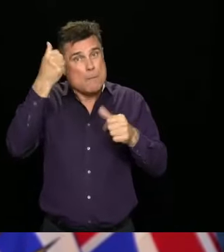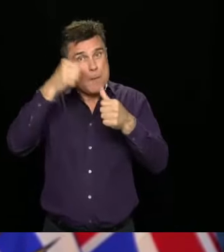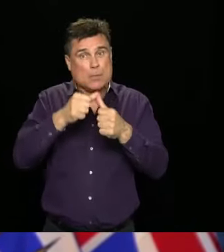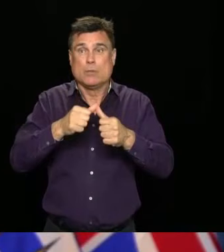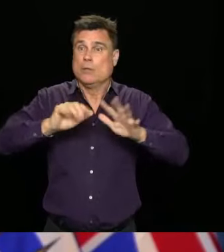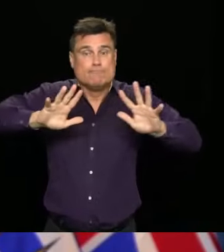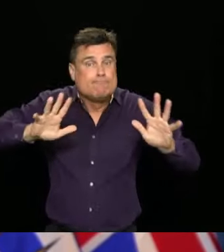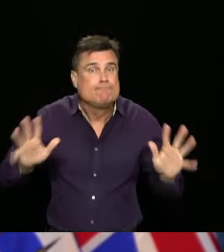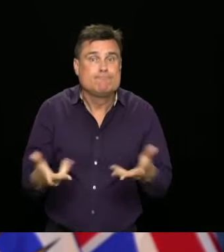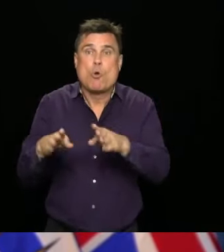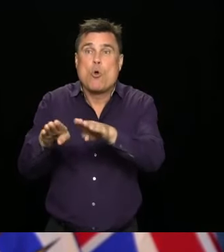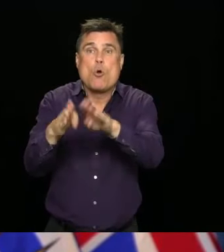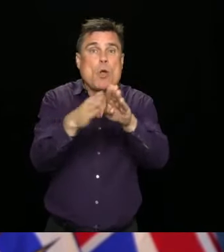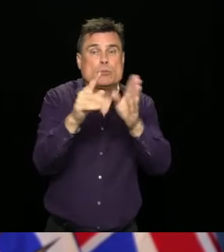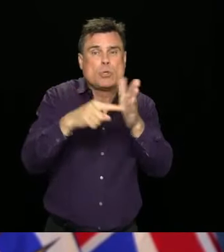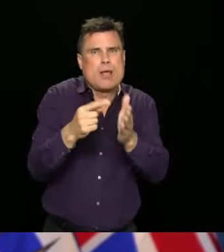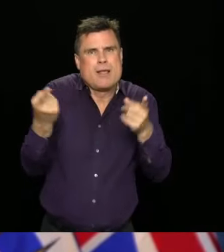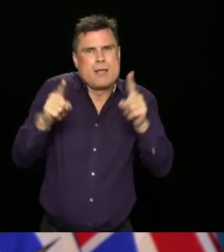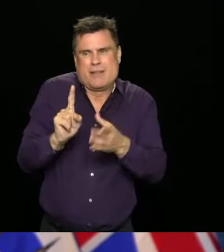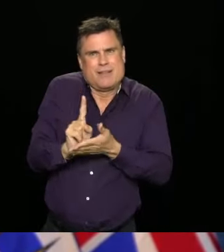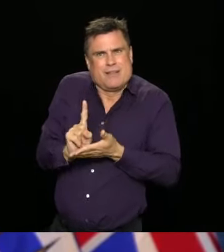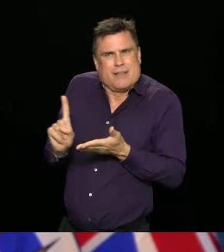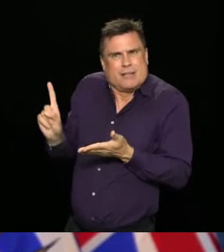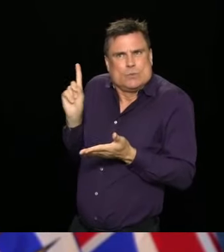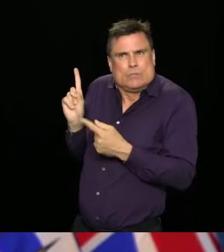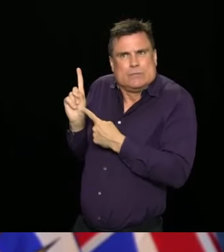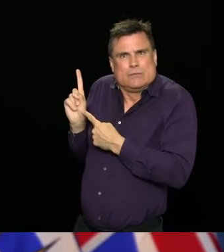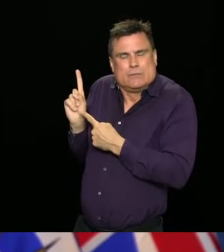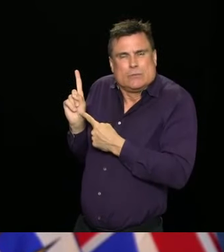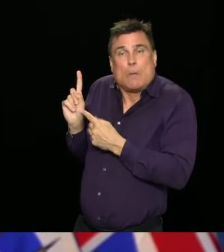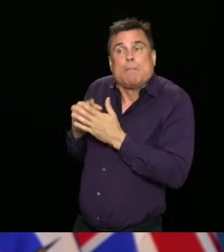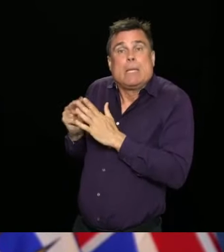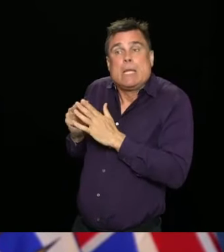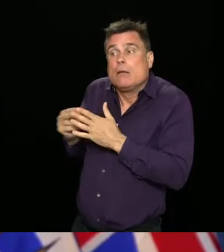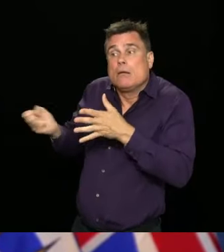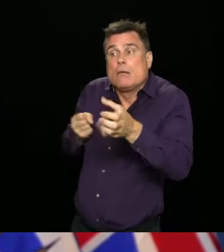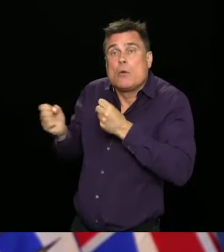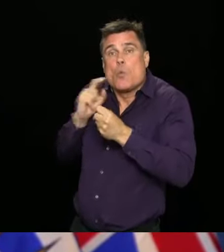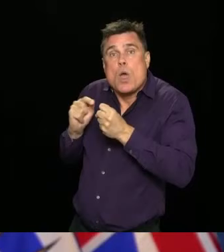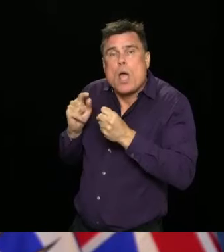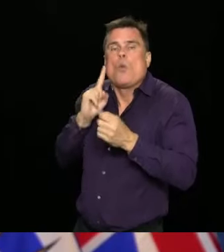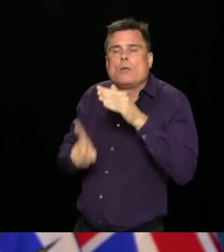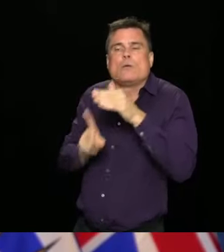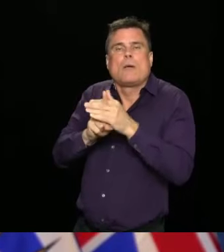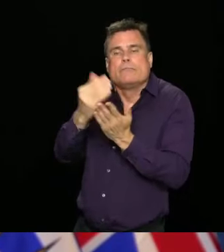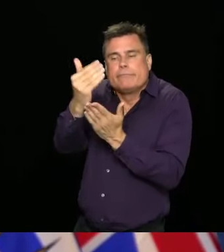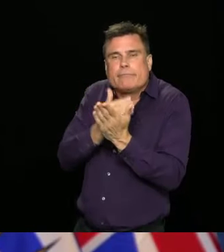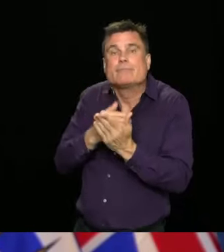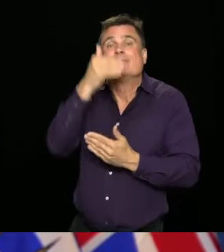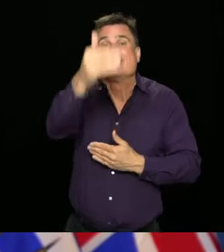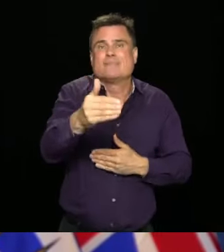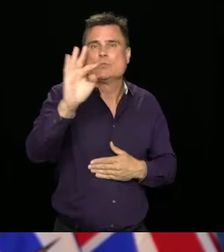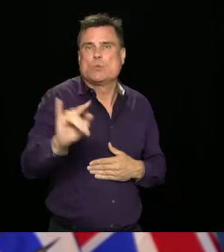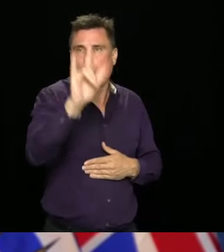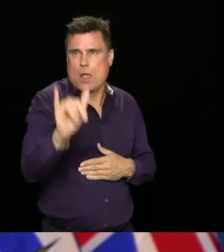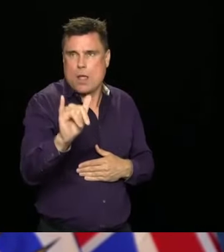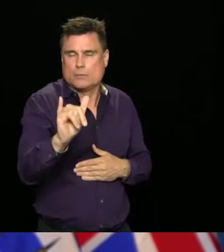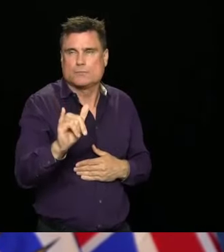think you'll see a shift. And again, let's remember when we look at those numbers, there are a number of industries and a number